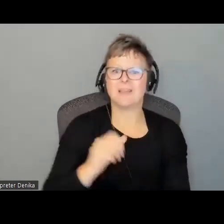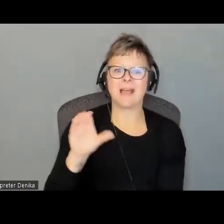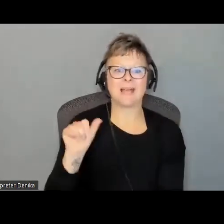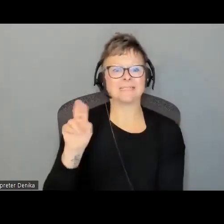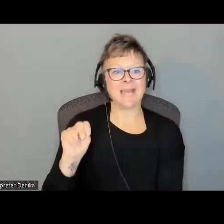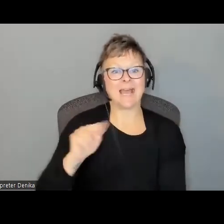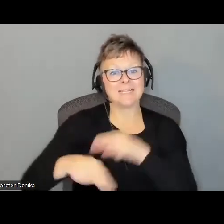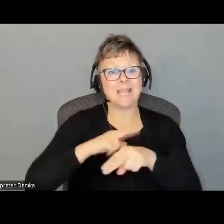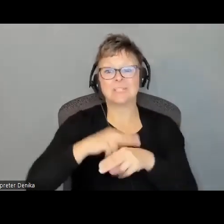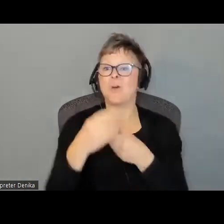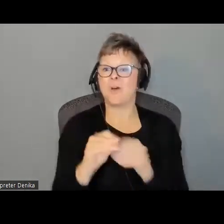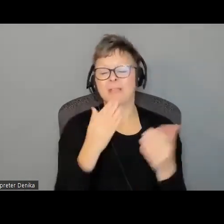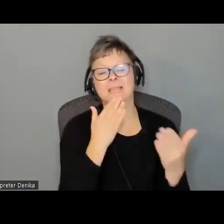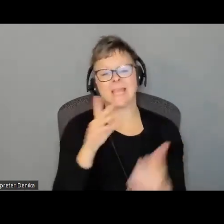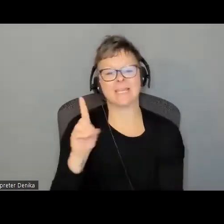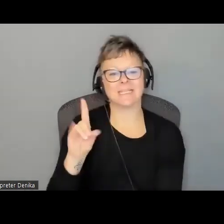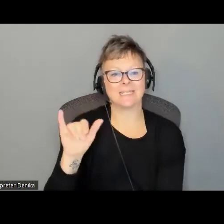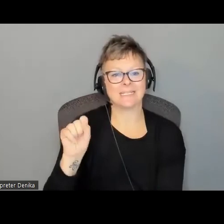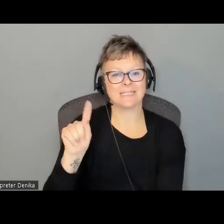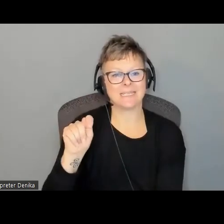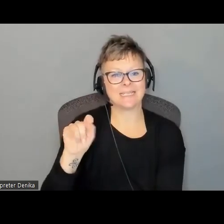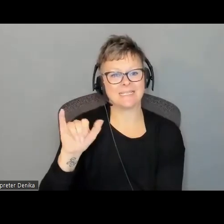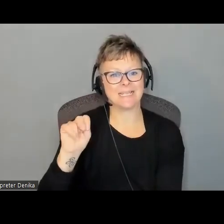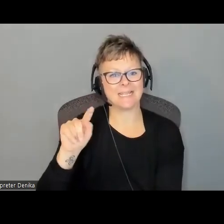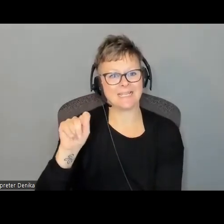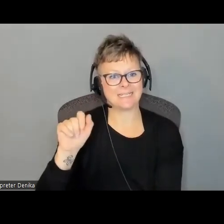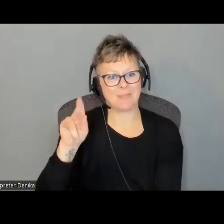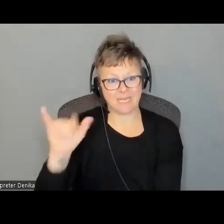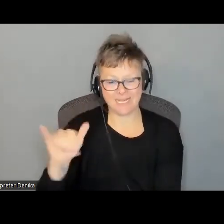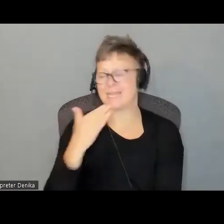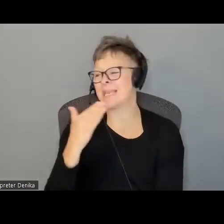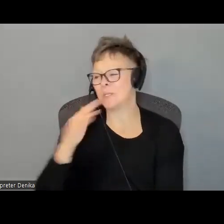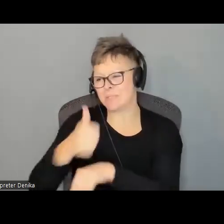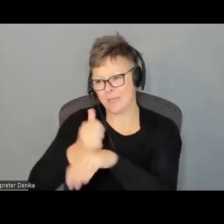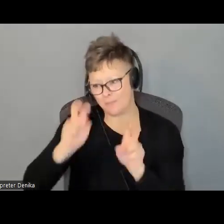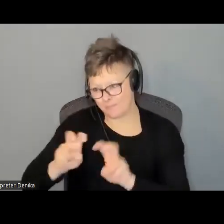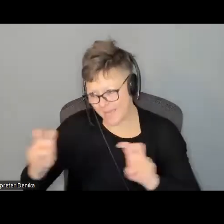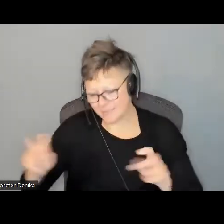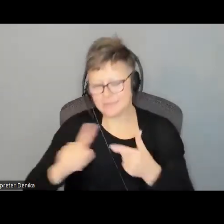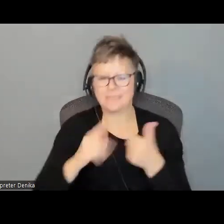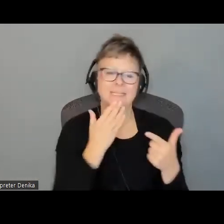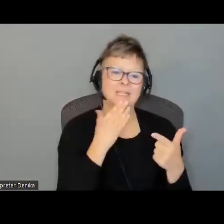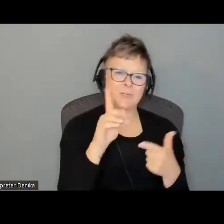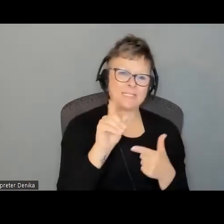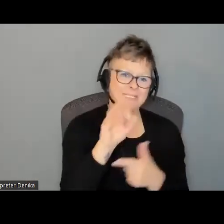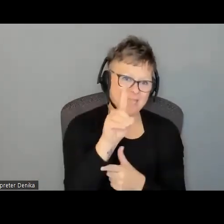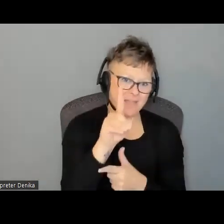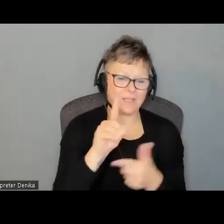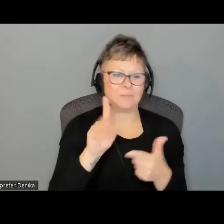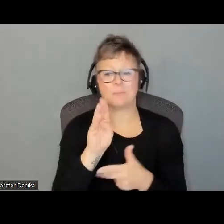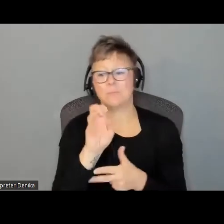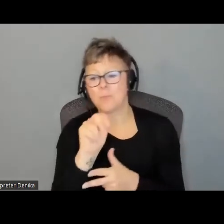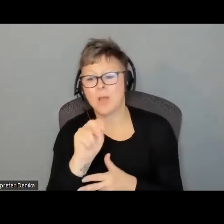thank Distinctability for organizing this panel. Thank you to David, to each of our panelists, Brian, Ingrid, Dorothy, and